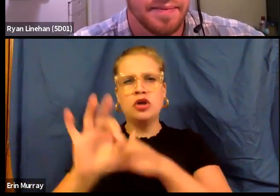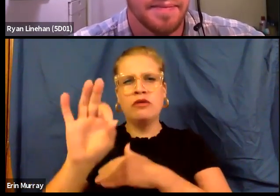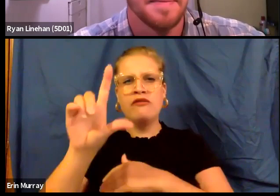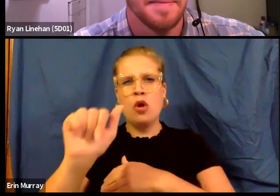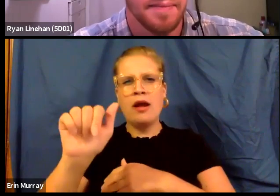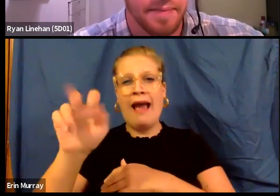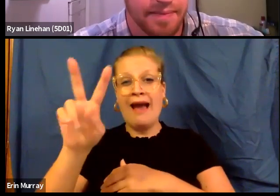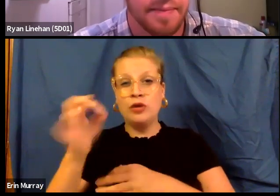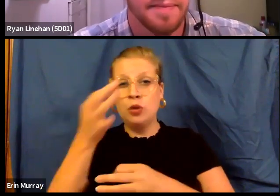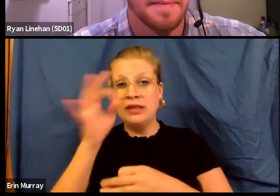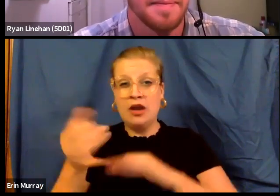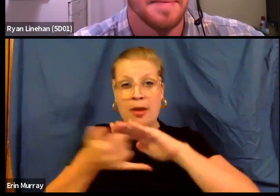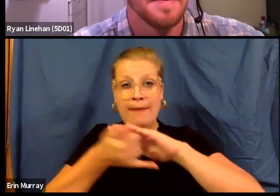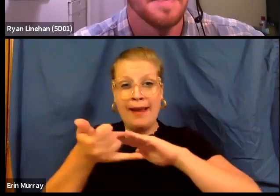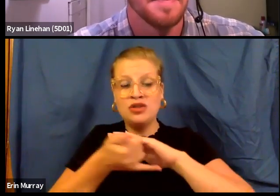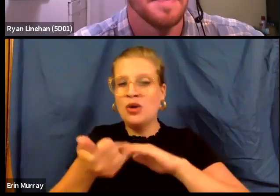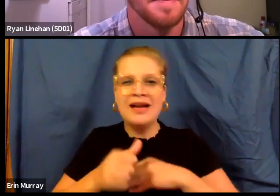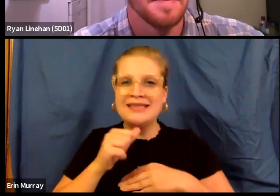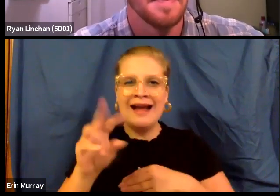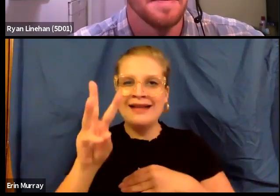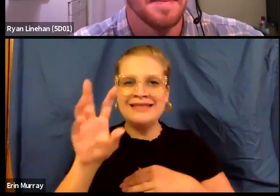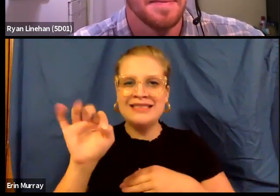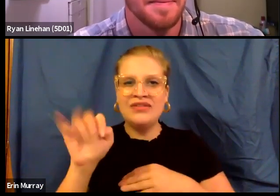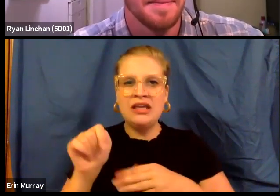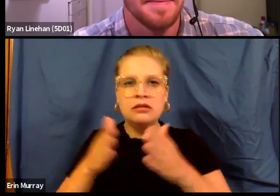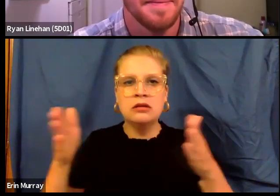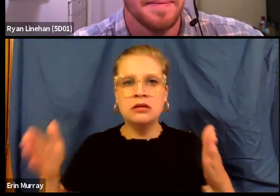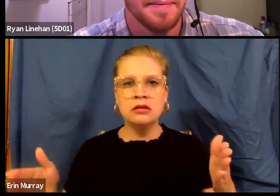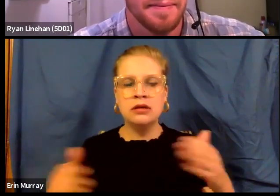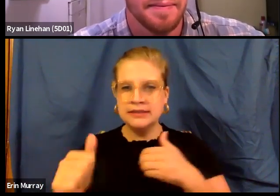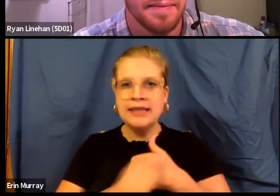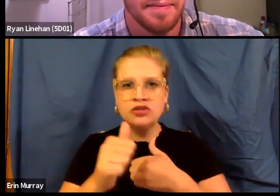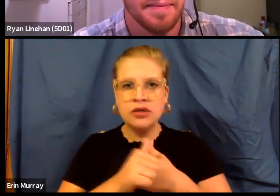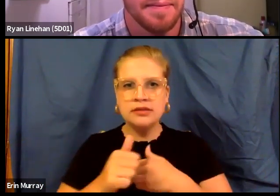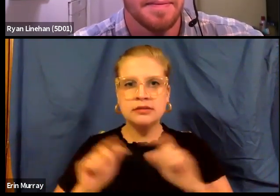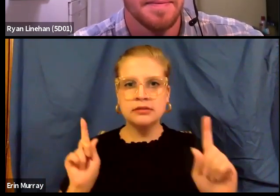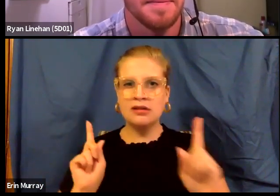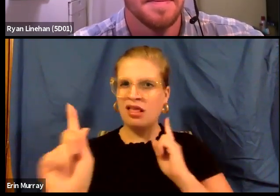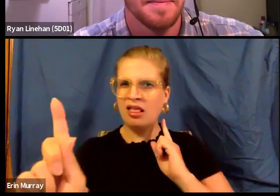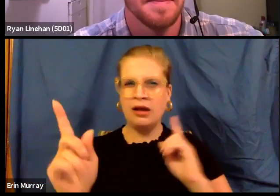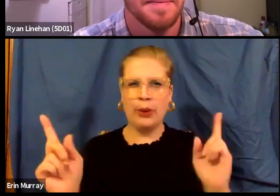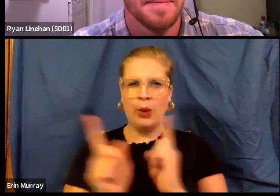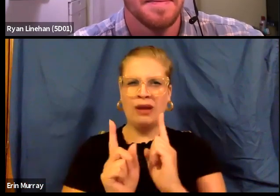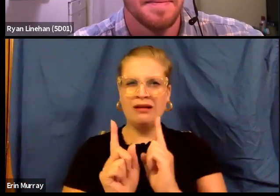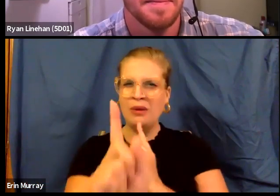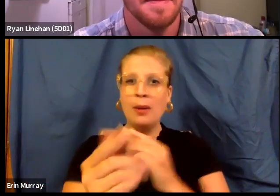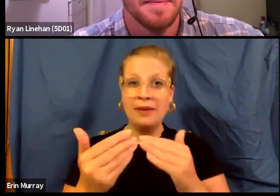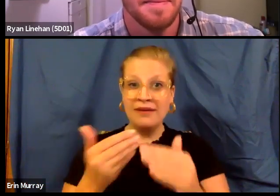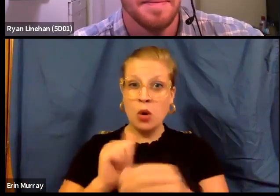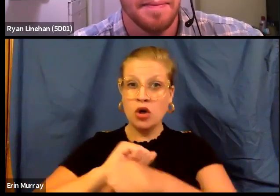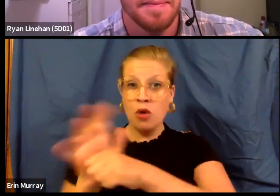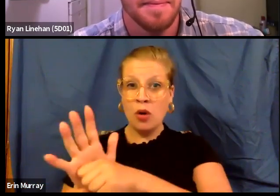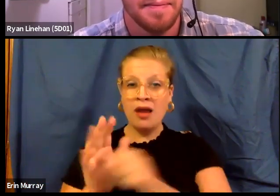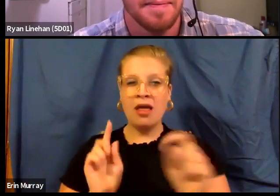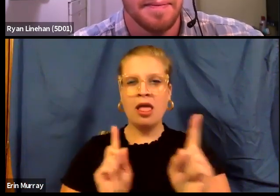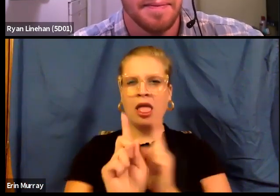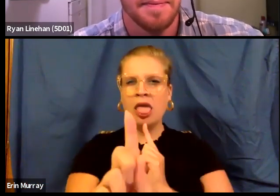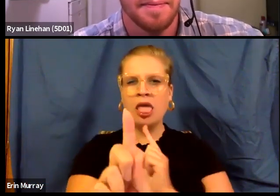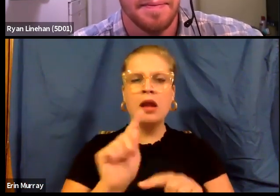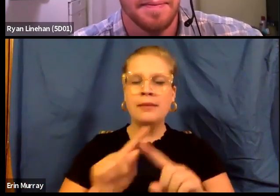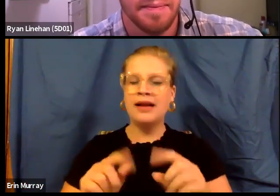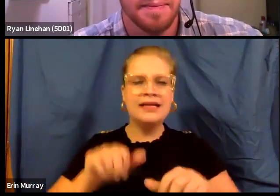Metro is not 6 feet wide. It's very dangerous to walk by. It was too narrow even before coronavirus, but it's impossible for